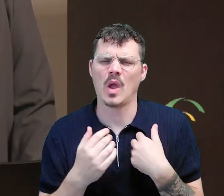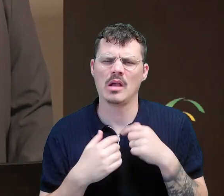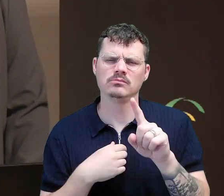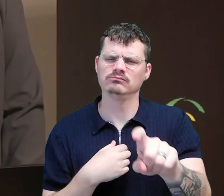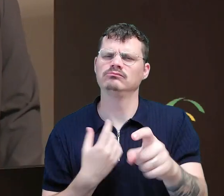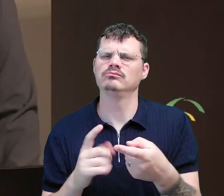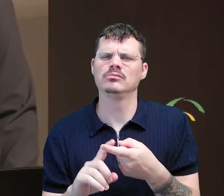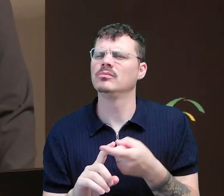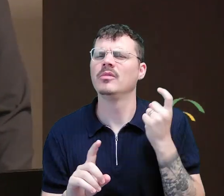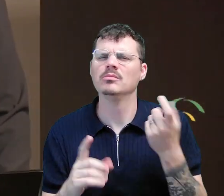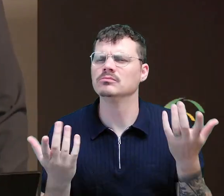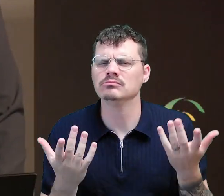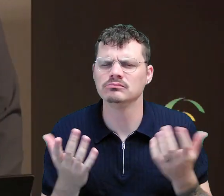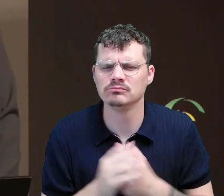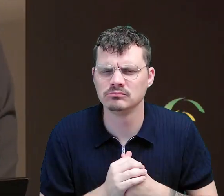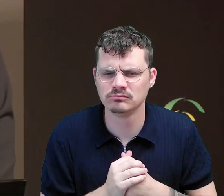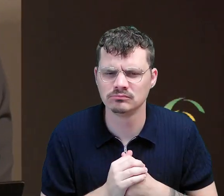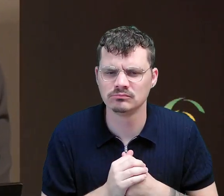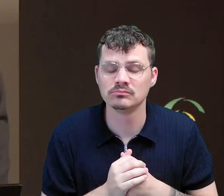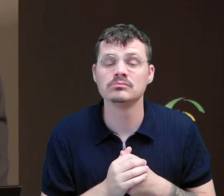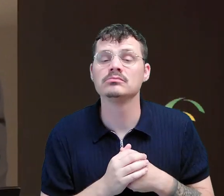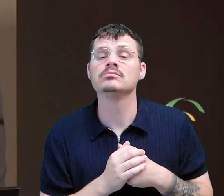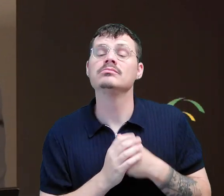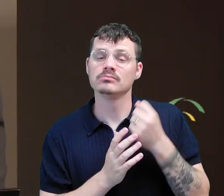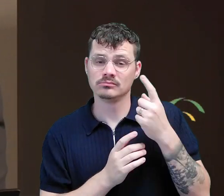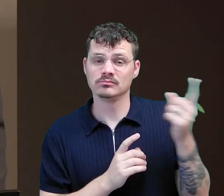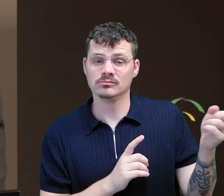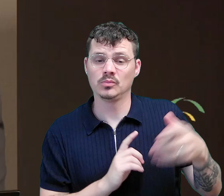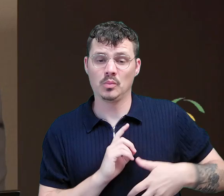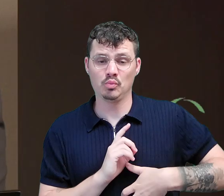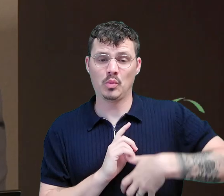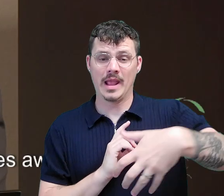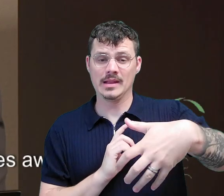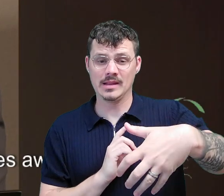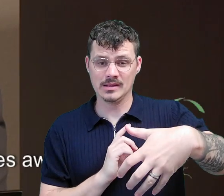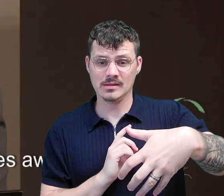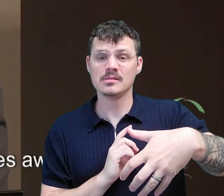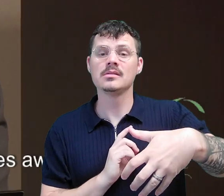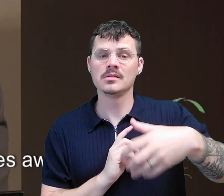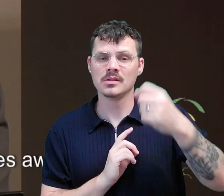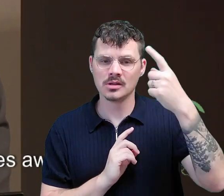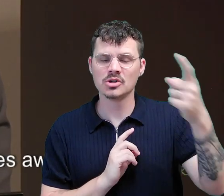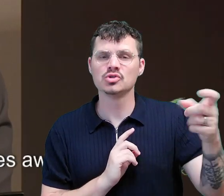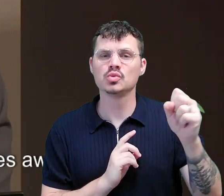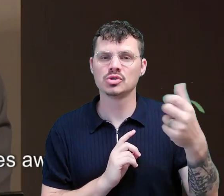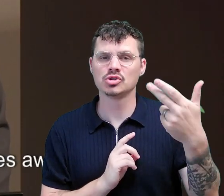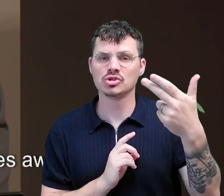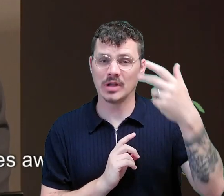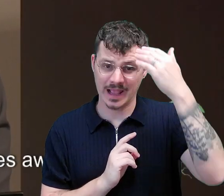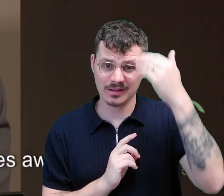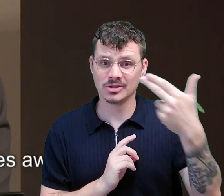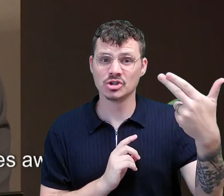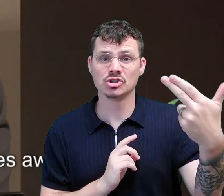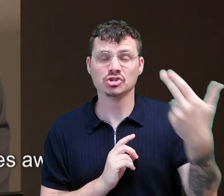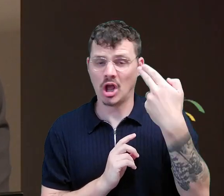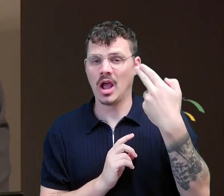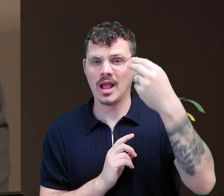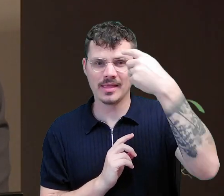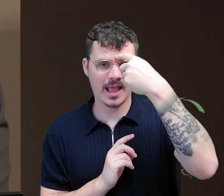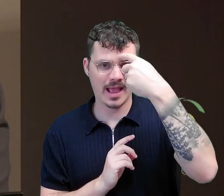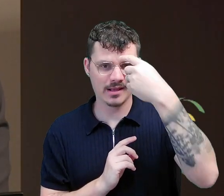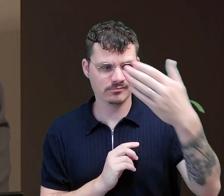from? When she was pregnant with her 6-year-old, she was shot in the head from a few inches